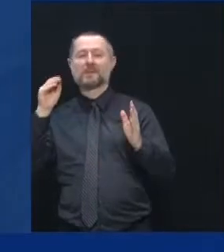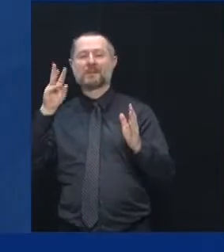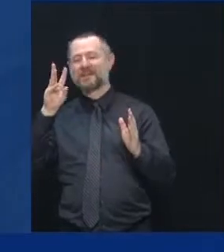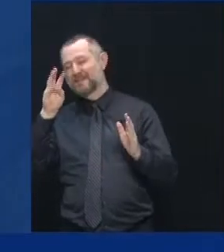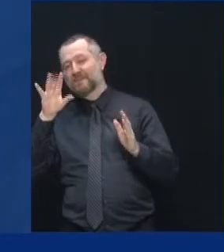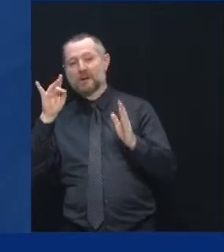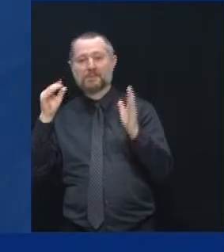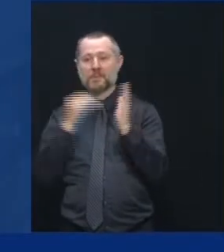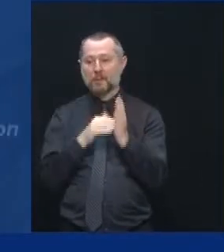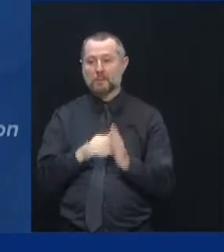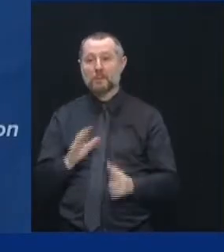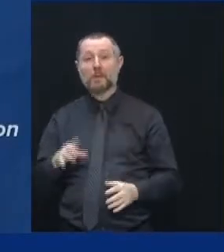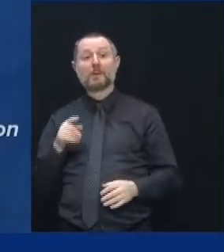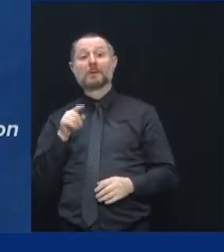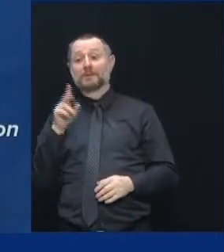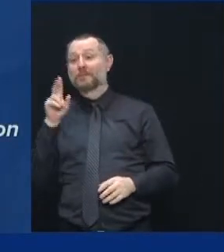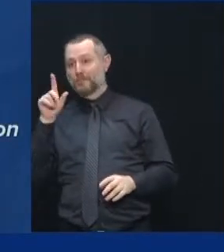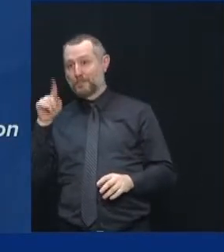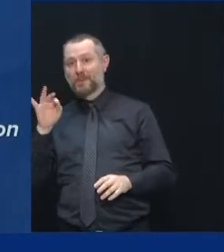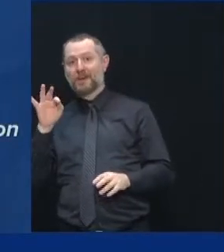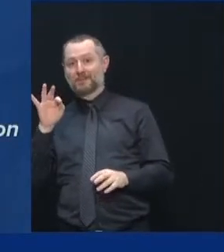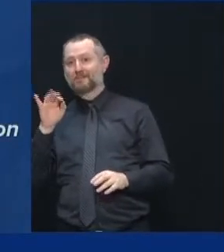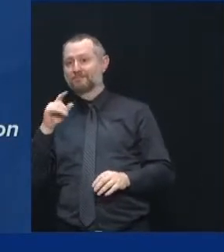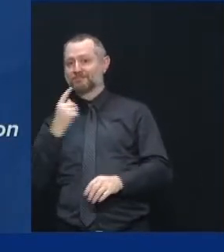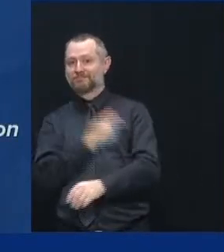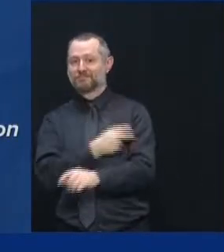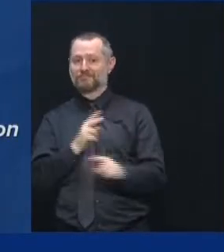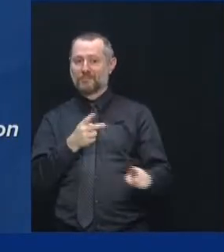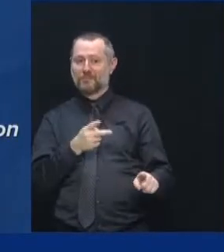first doses, 700 second doses.